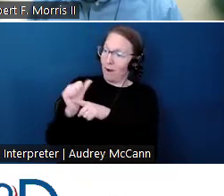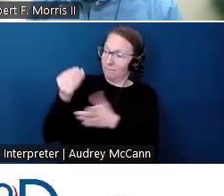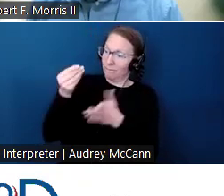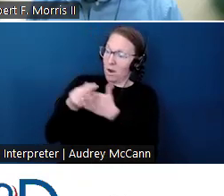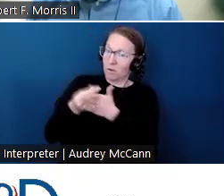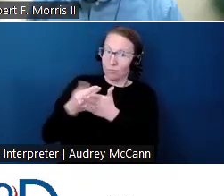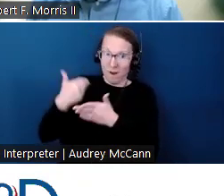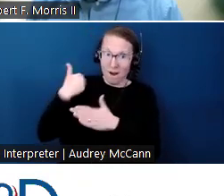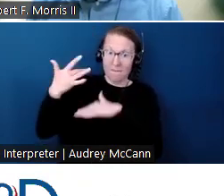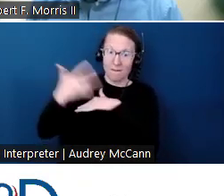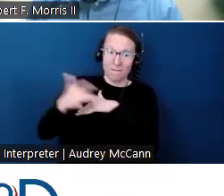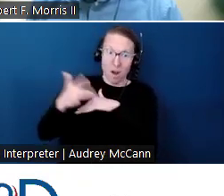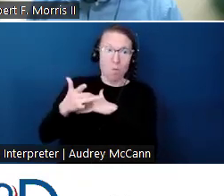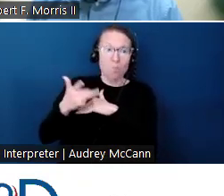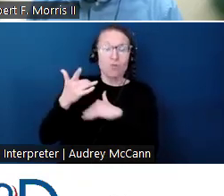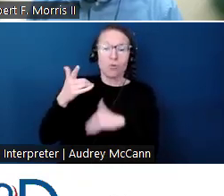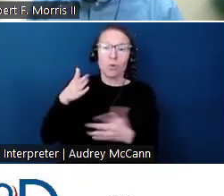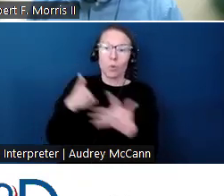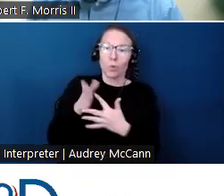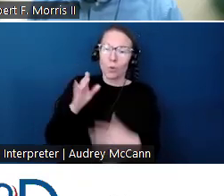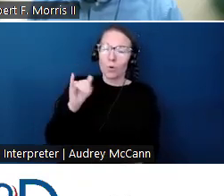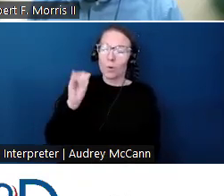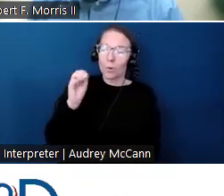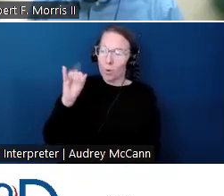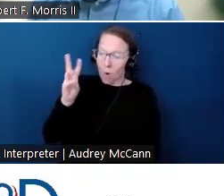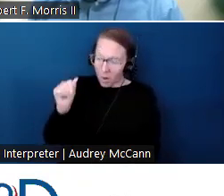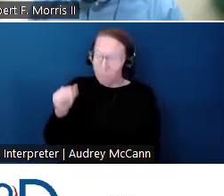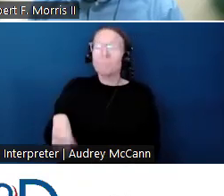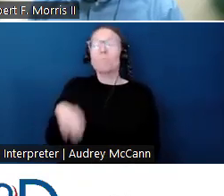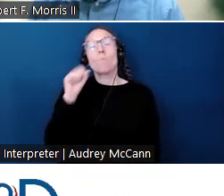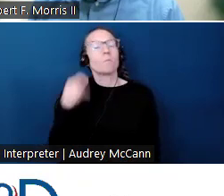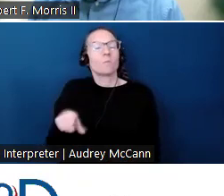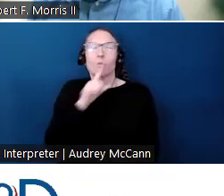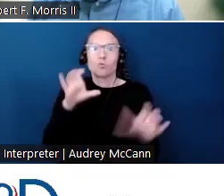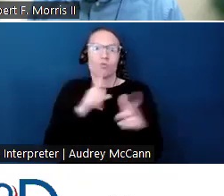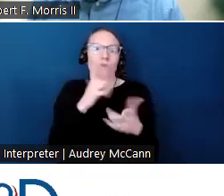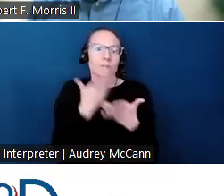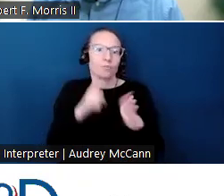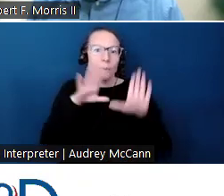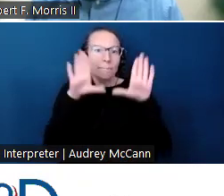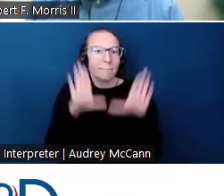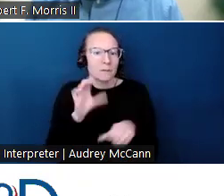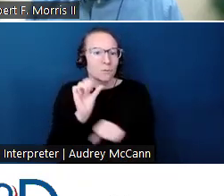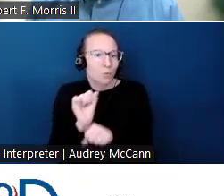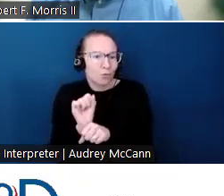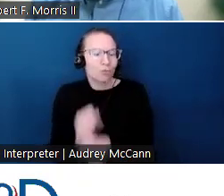WIOA. So they are some amazing people, and they do some amazing work. As far